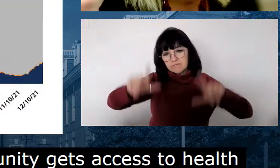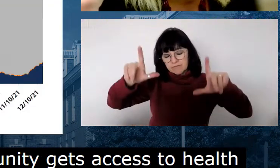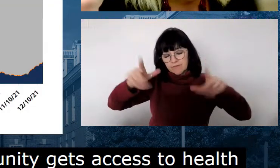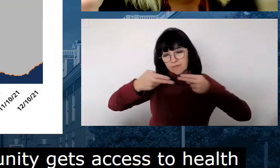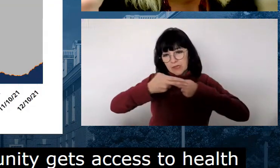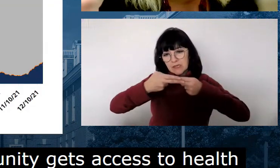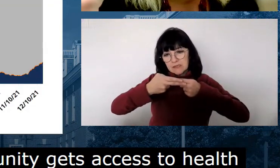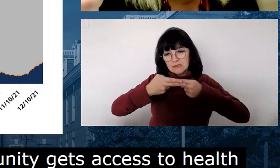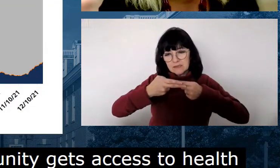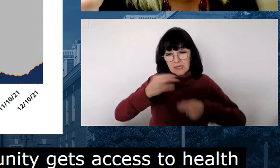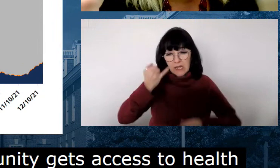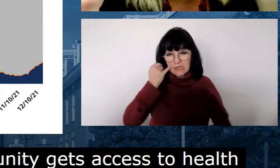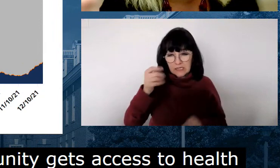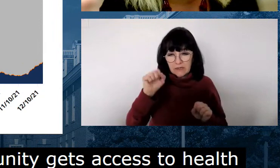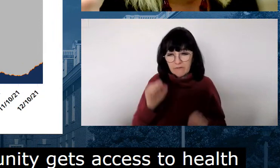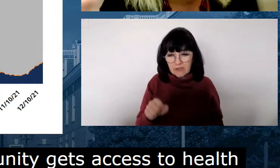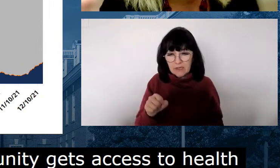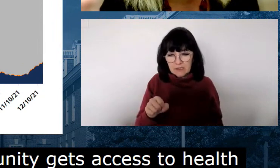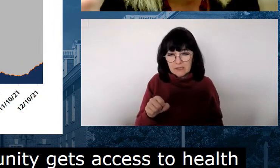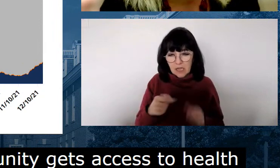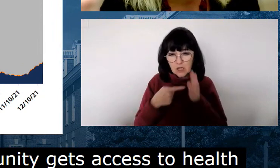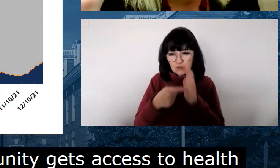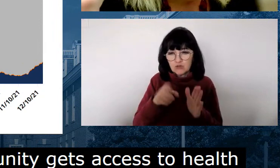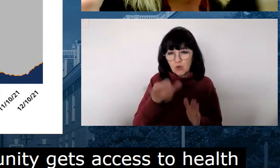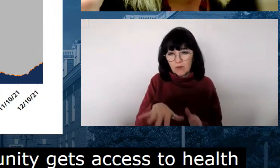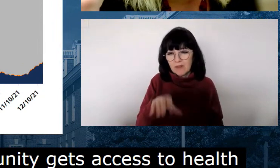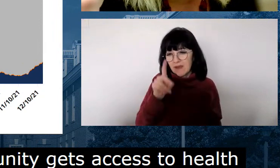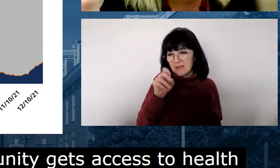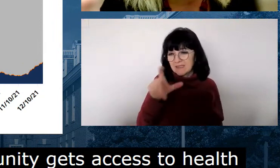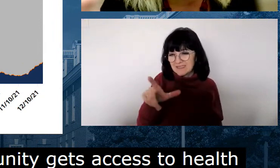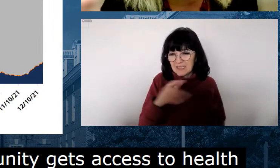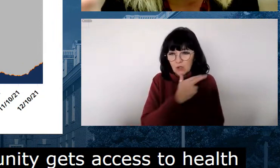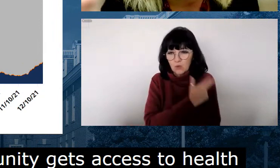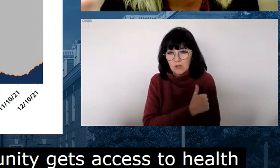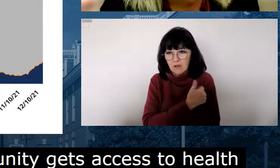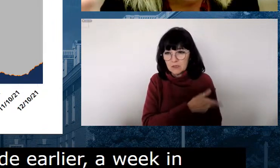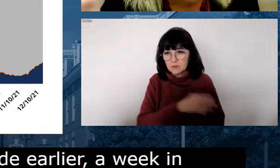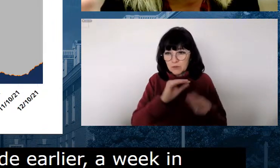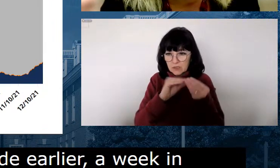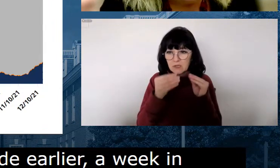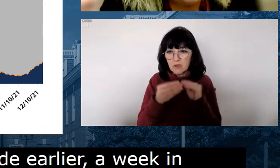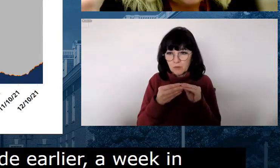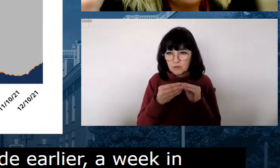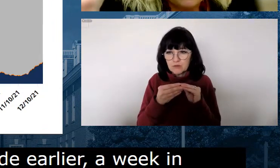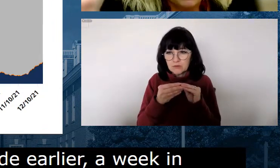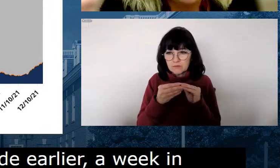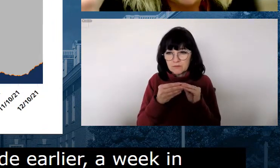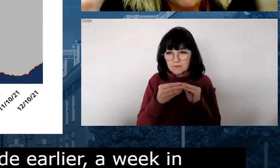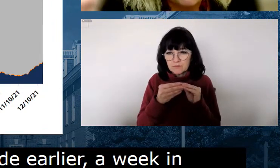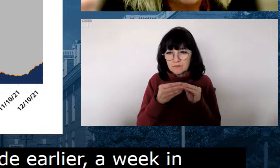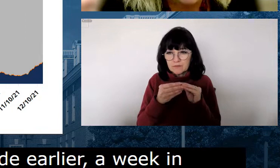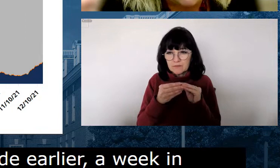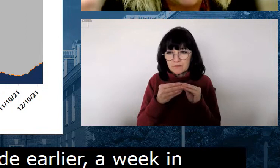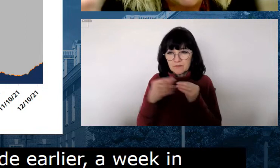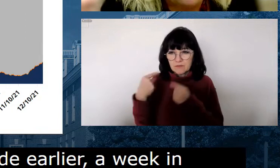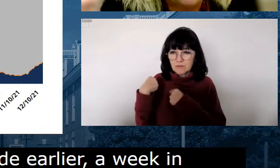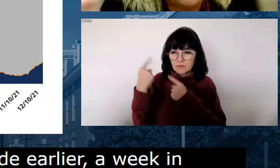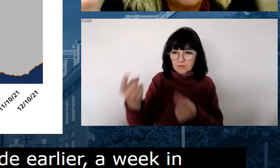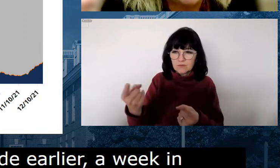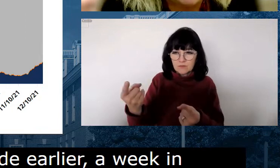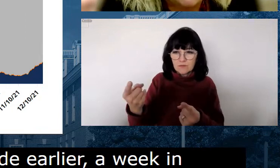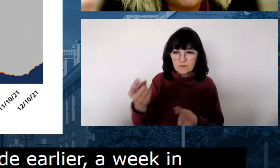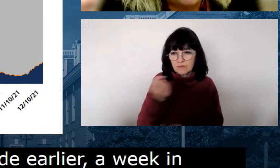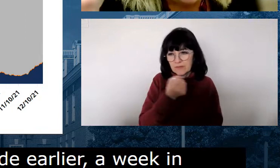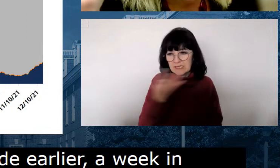and if we could advance the slide, that would be terrific, of the Delaware hospitalizations over the past